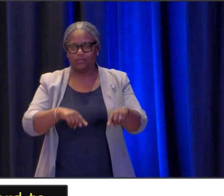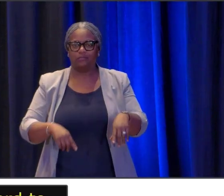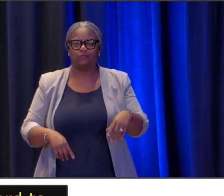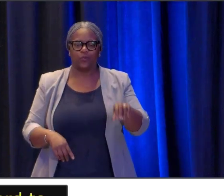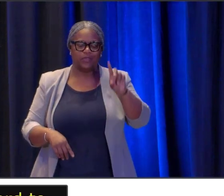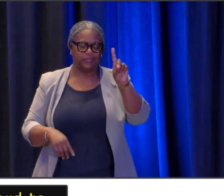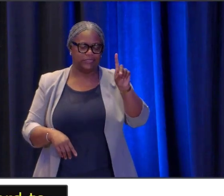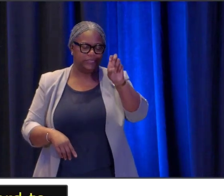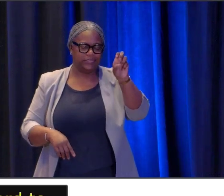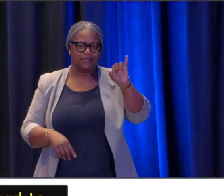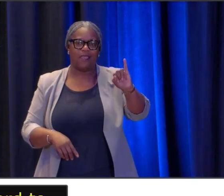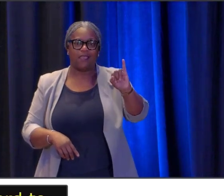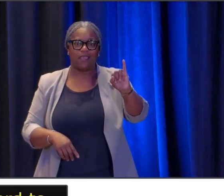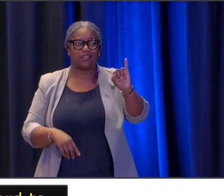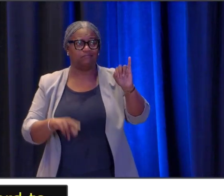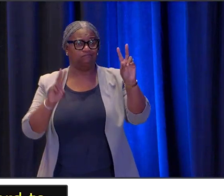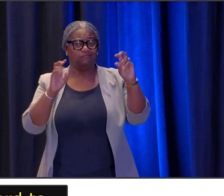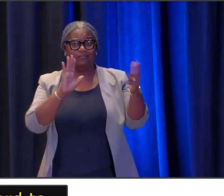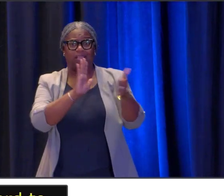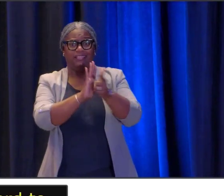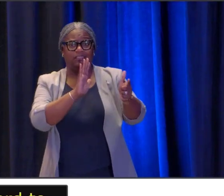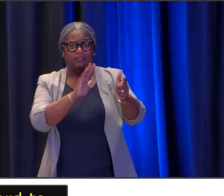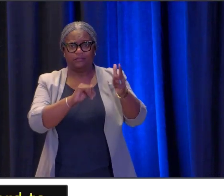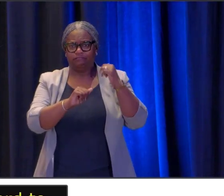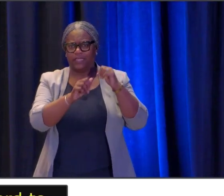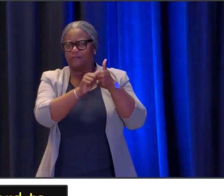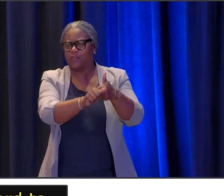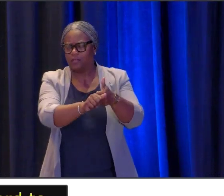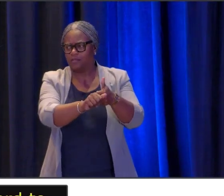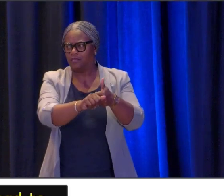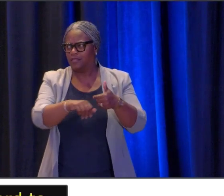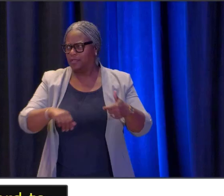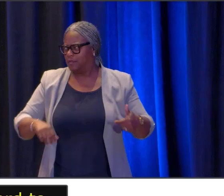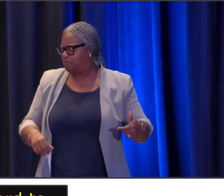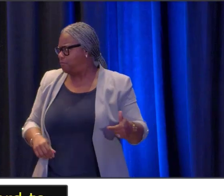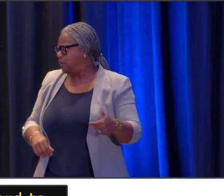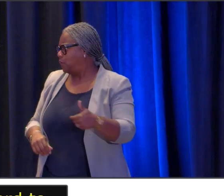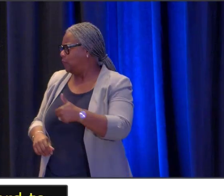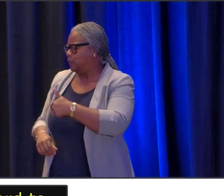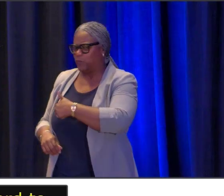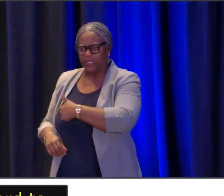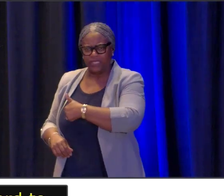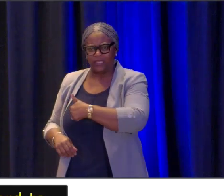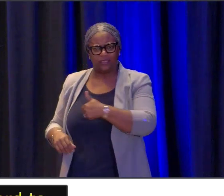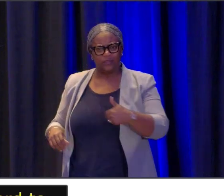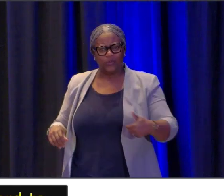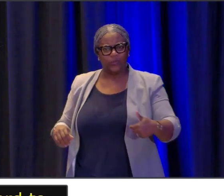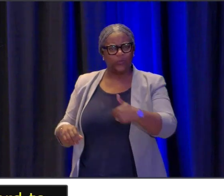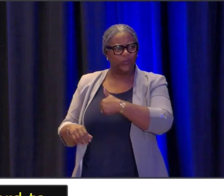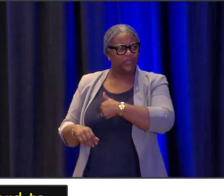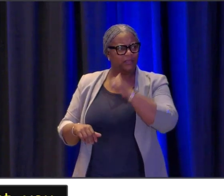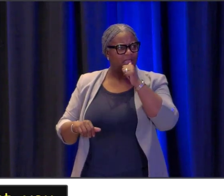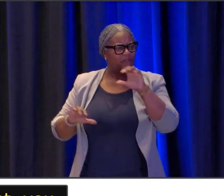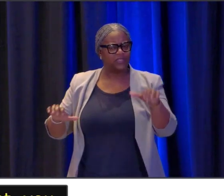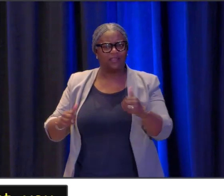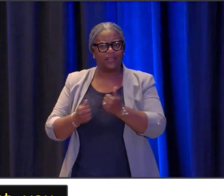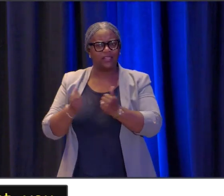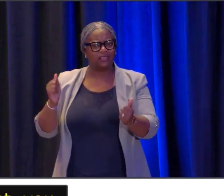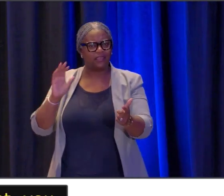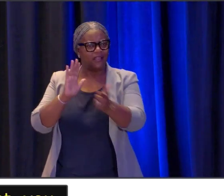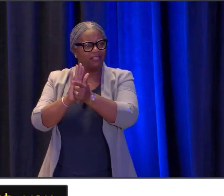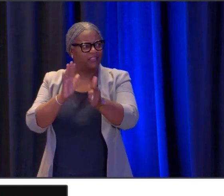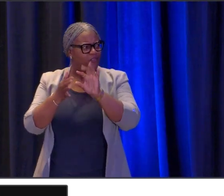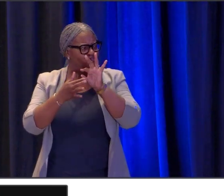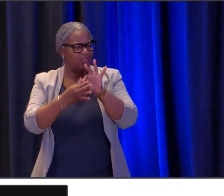DEI illegal. But we historically have not done anything illegal in regard to diversity,